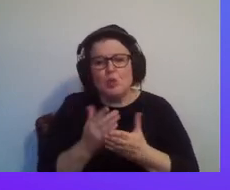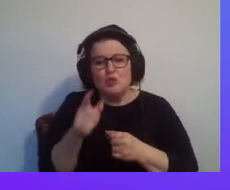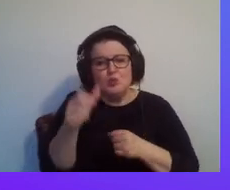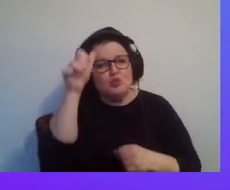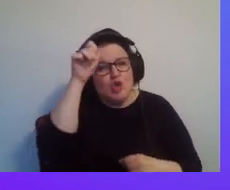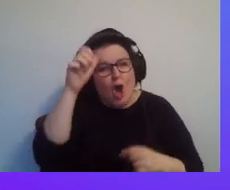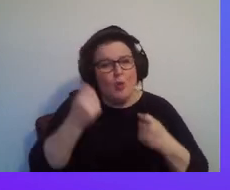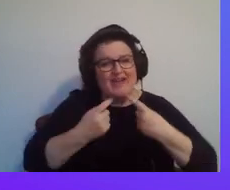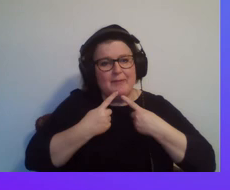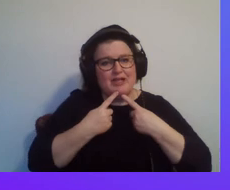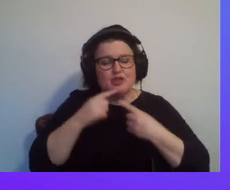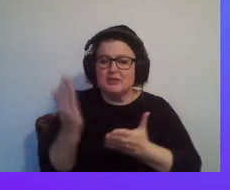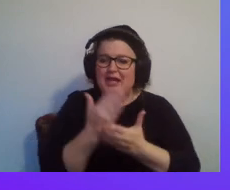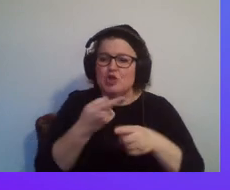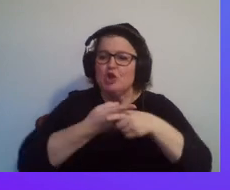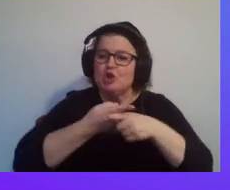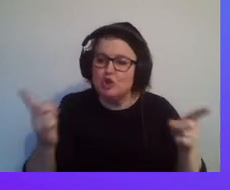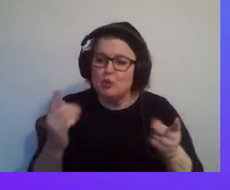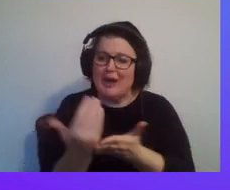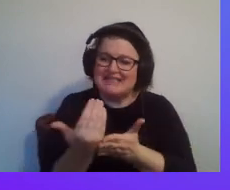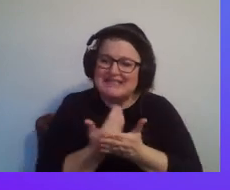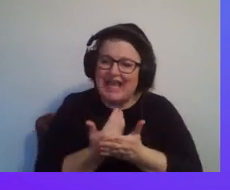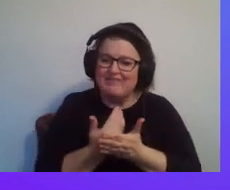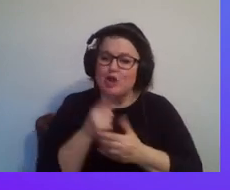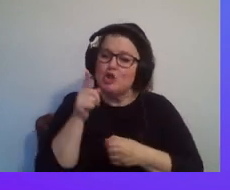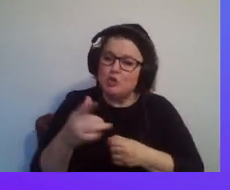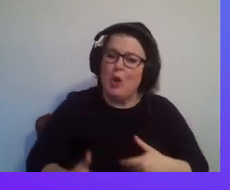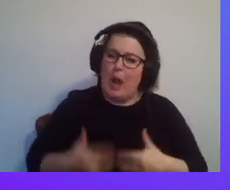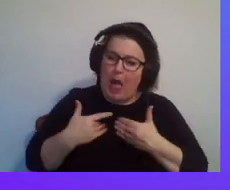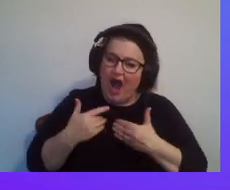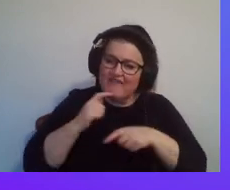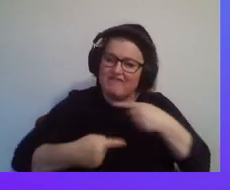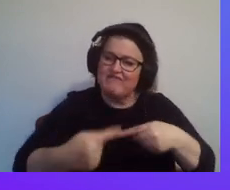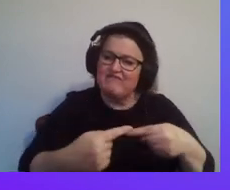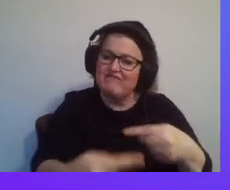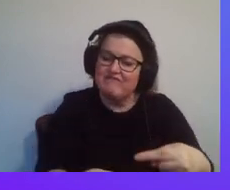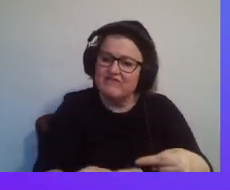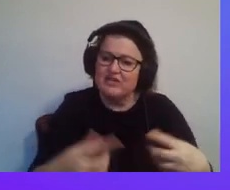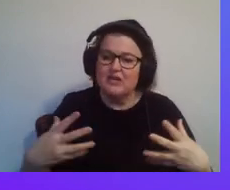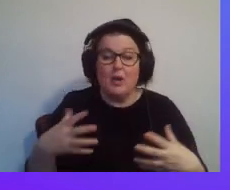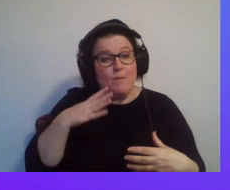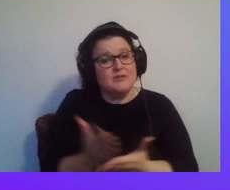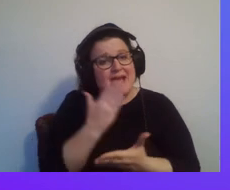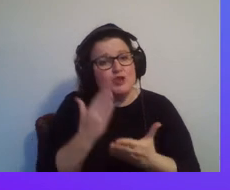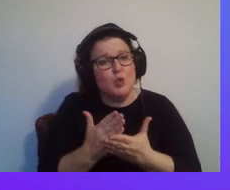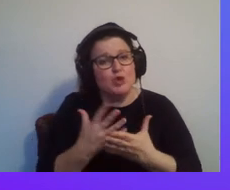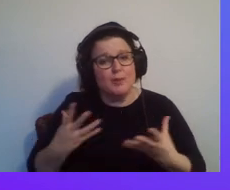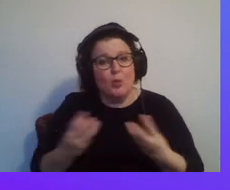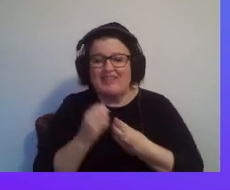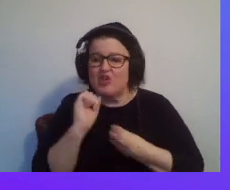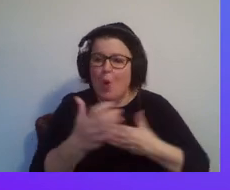will keep you safe, keep you alive, and put you in a position in which you can be with your loved ones sooner rather than